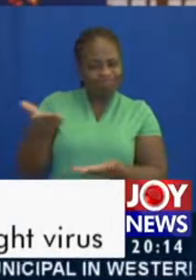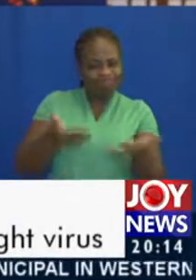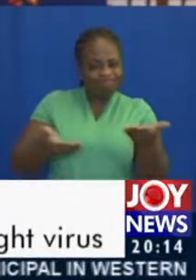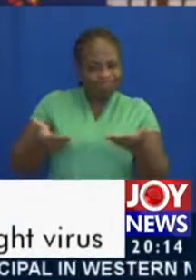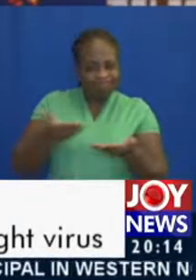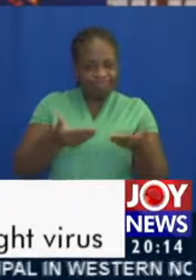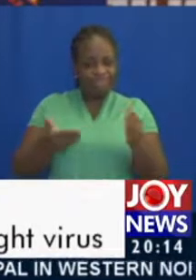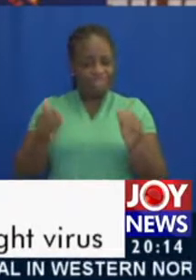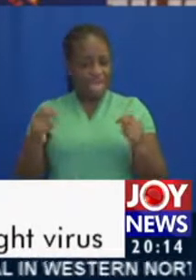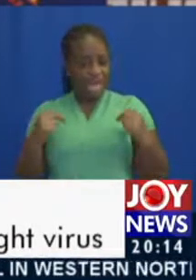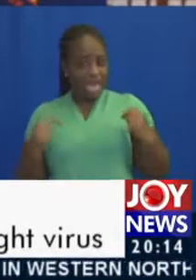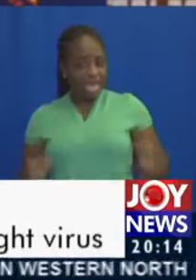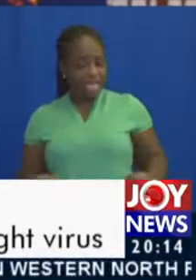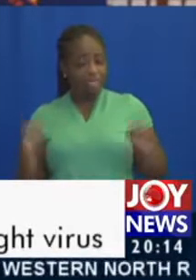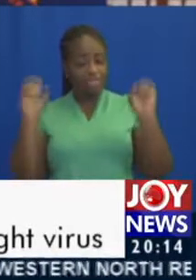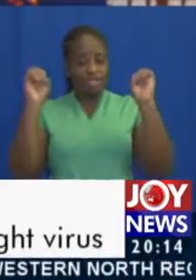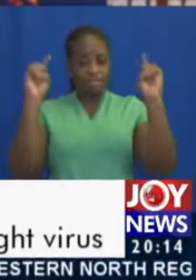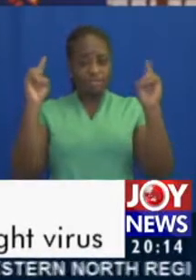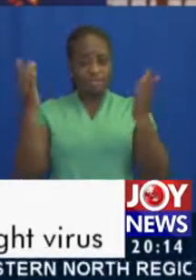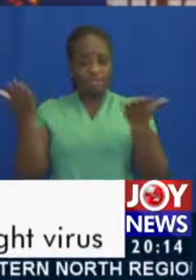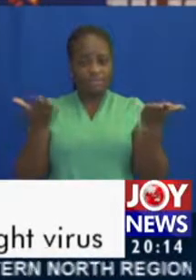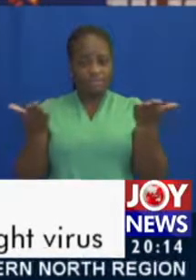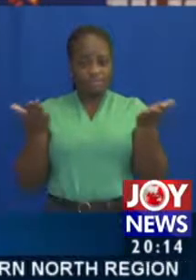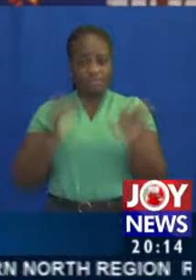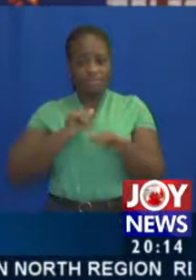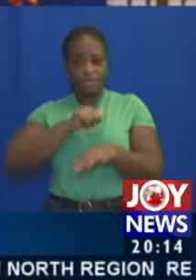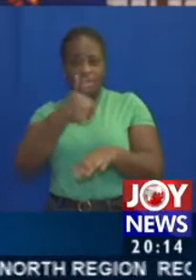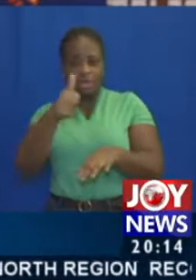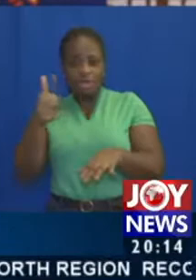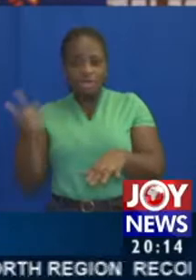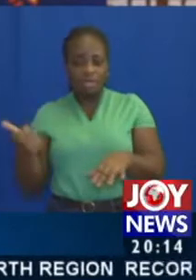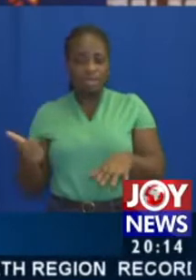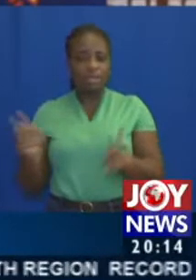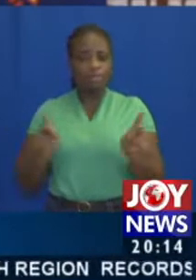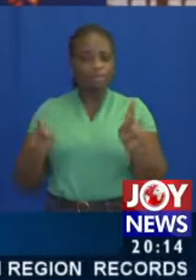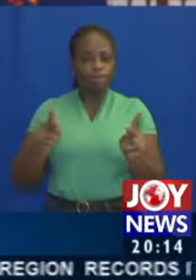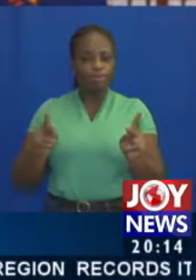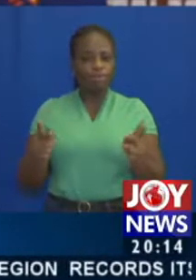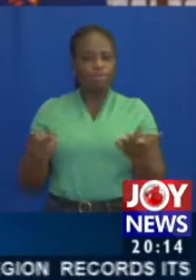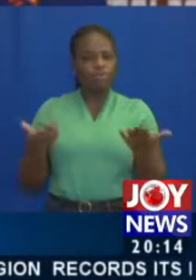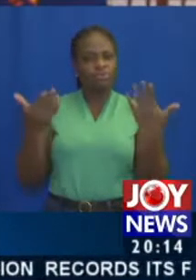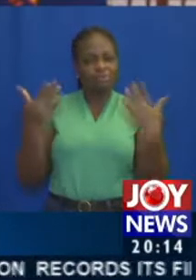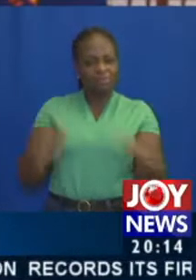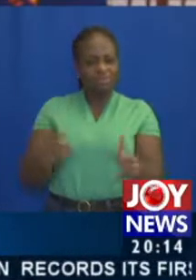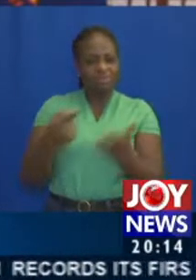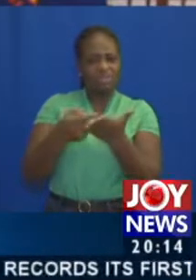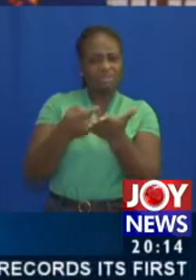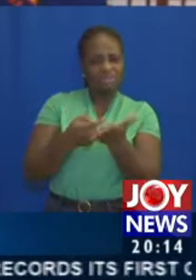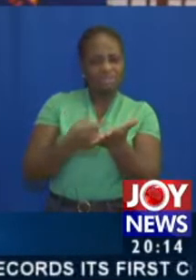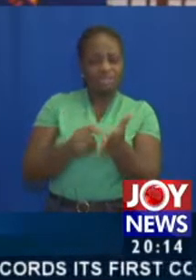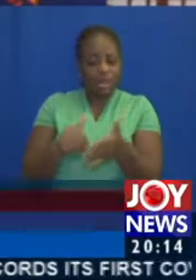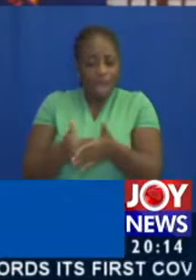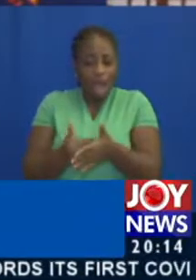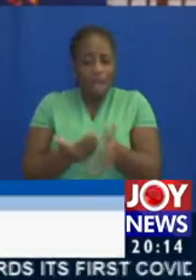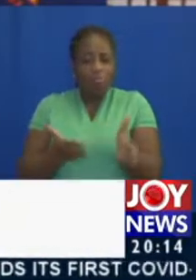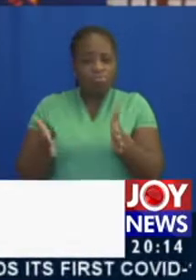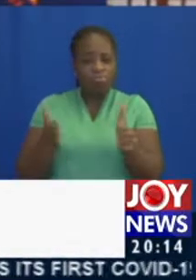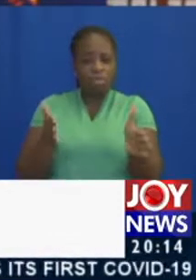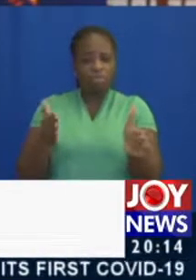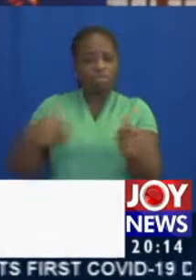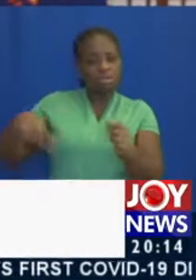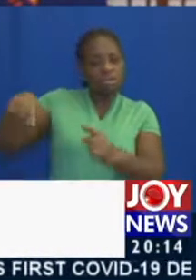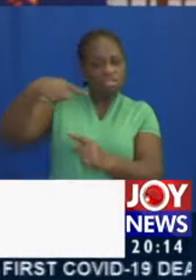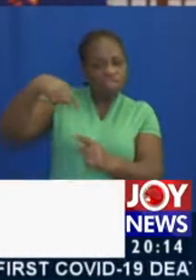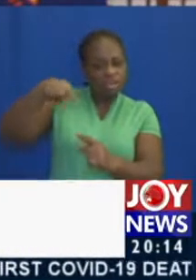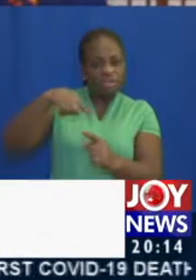Service and all relevant stakeholders to conclude discussions on the modalities surrounding the opening of